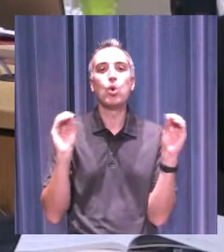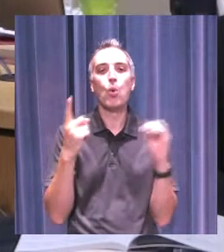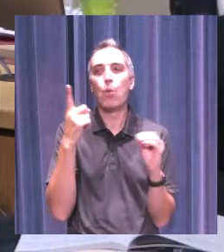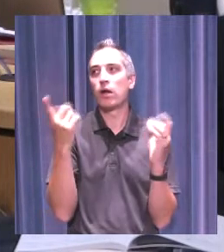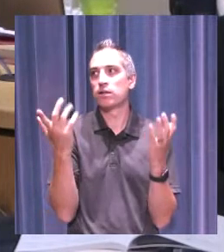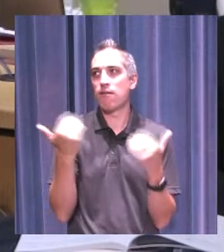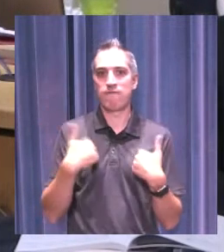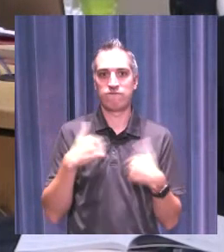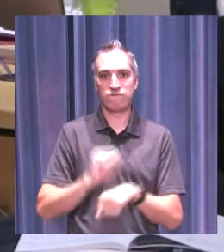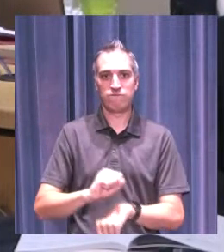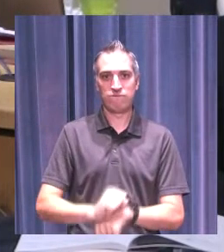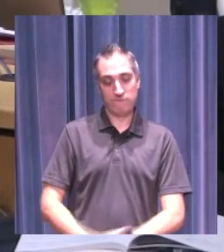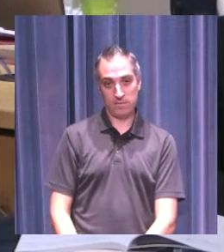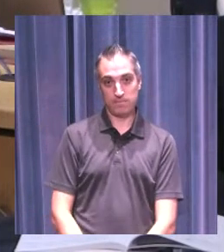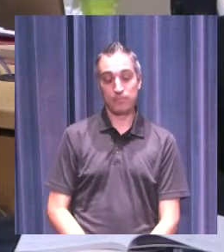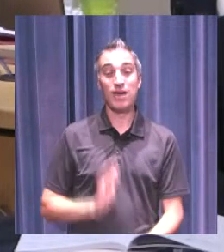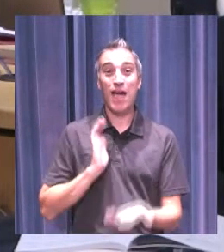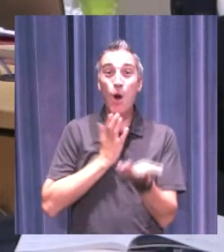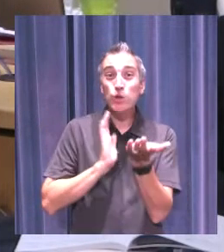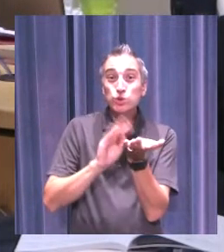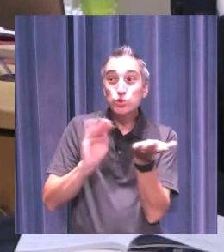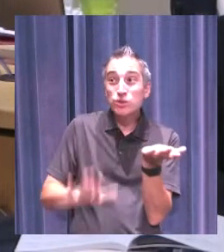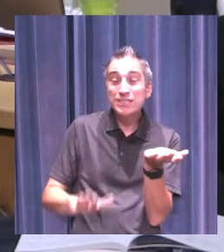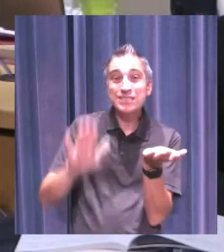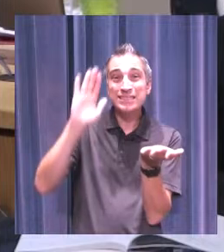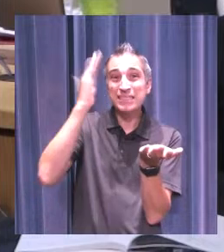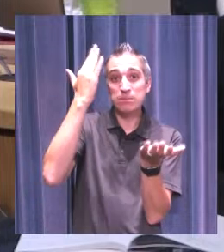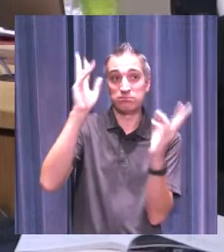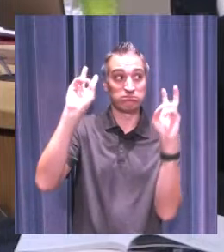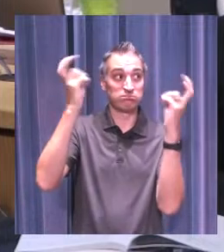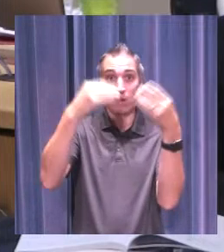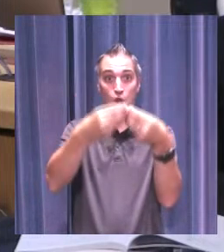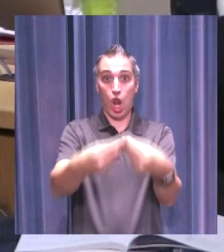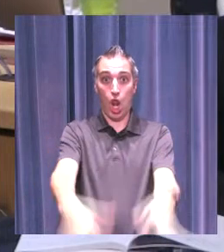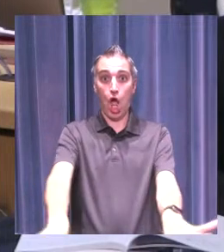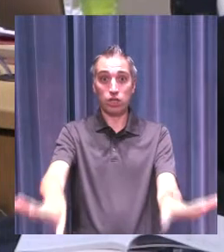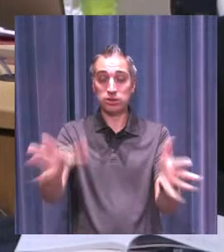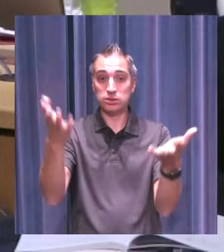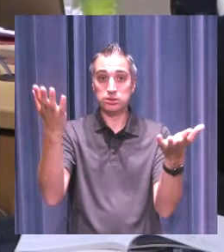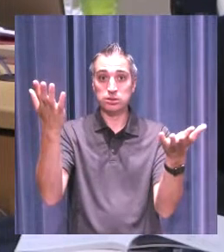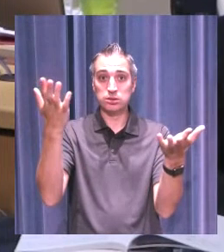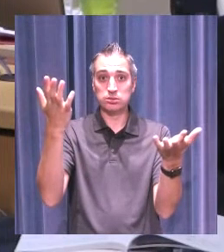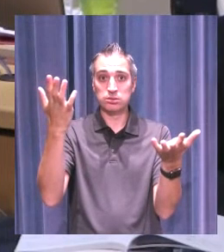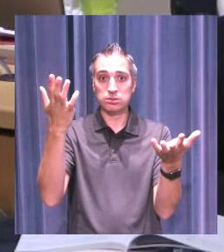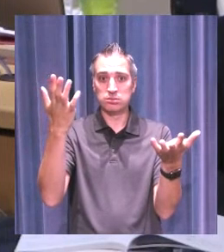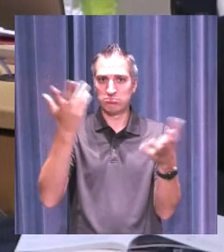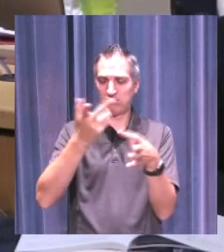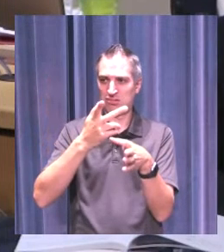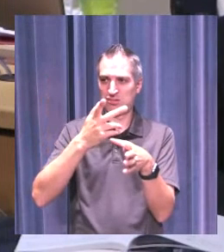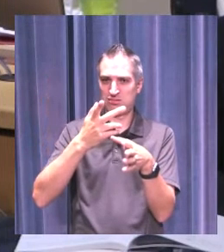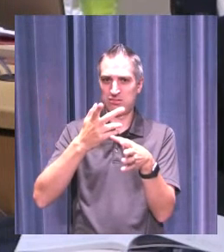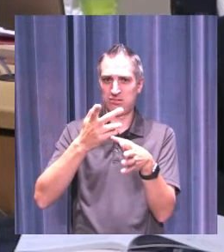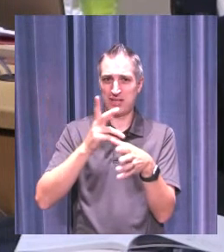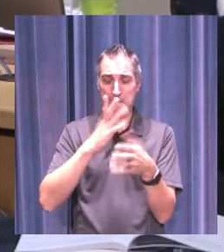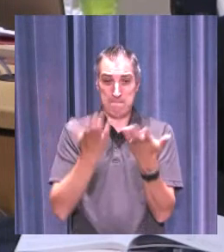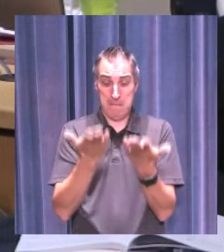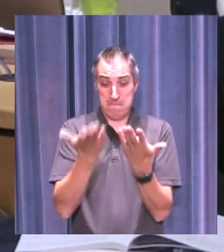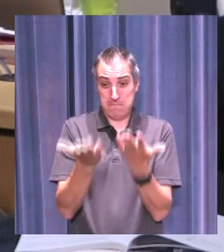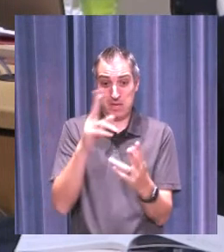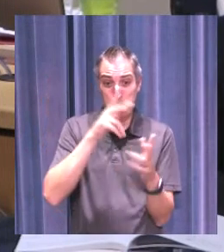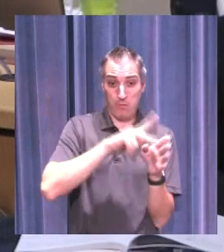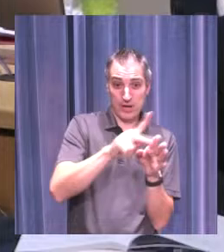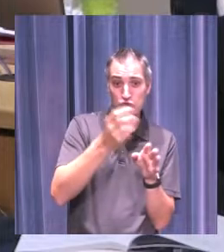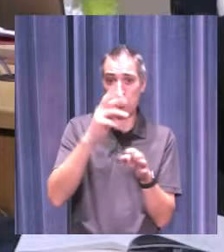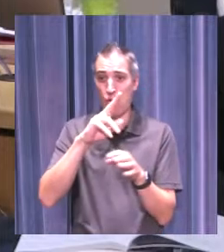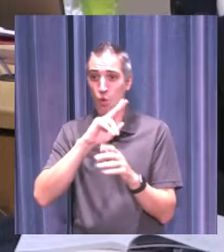here. Our students who seem to have been lost in the shuffle to accommodate what appears to be professional or personal vendetta